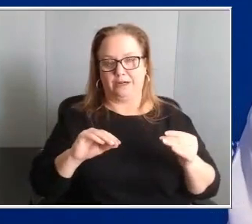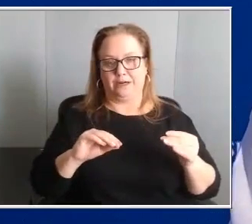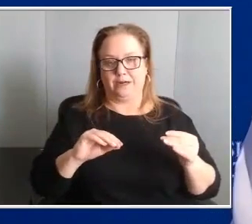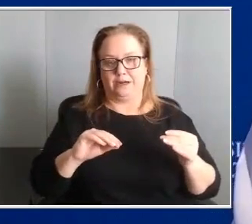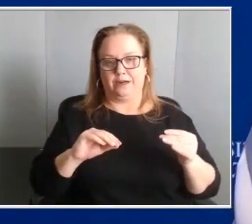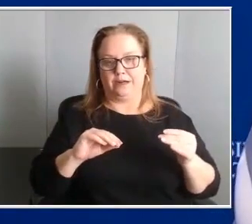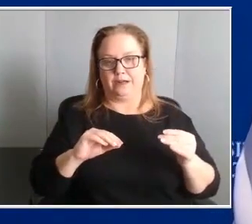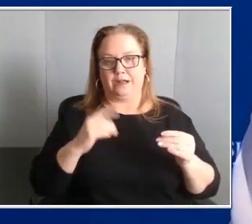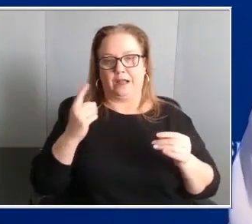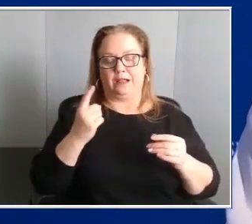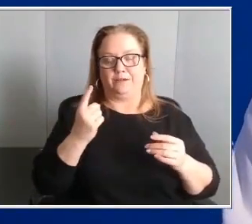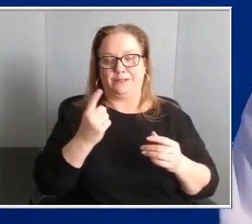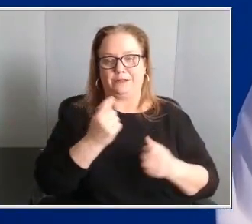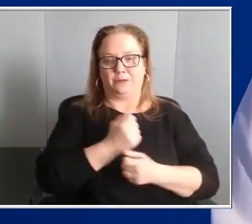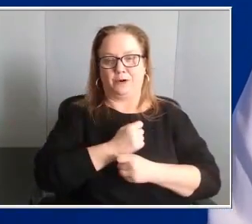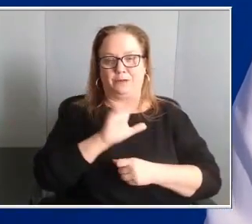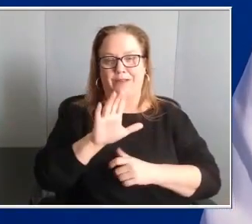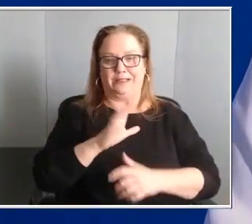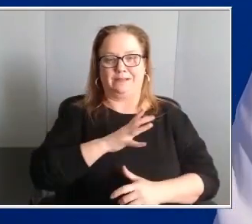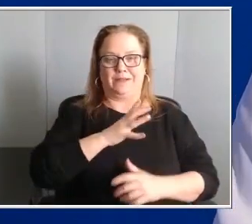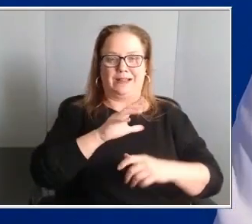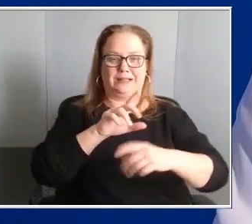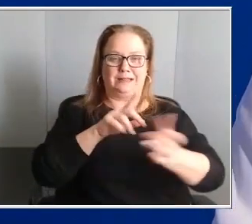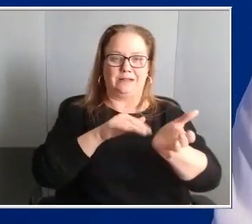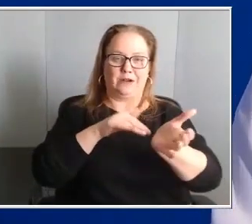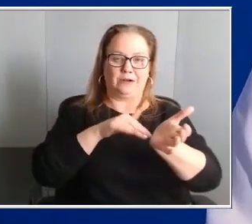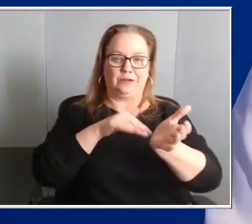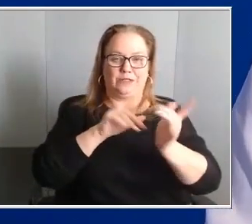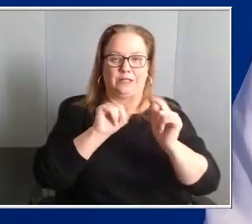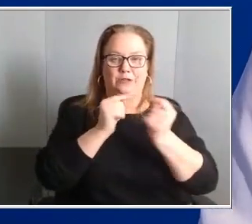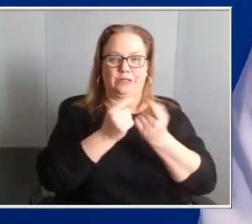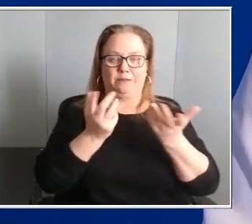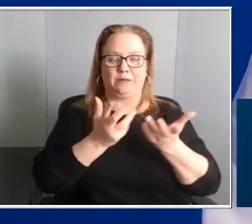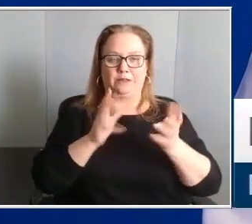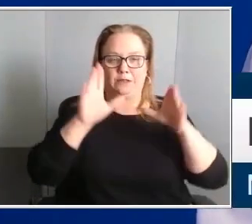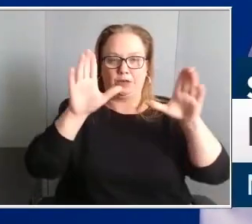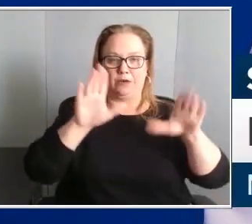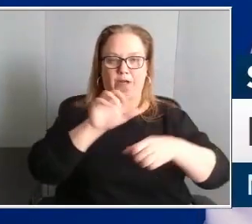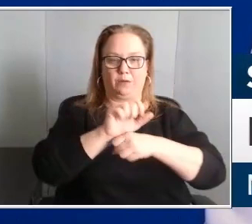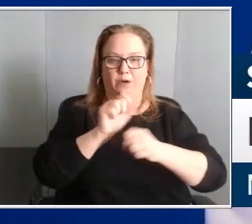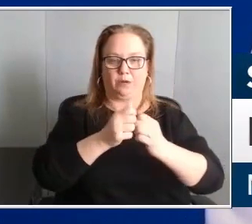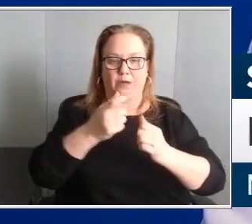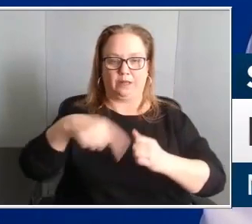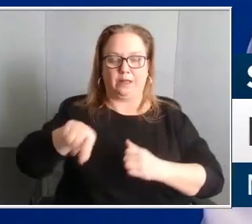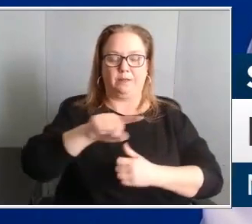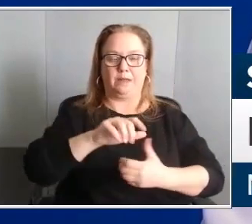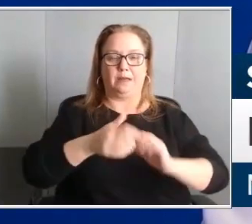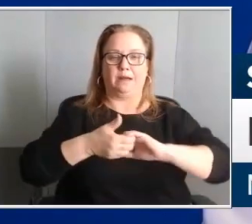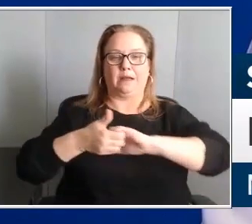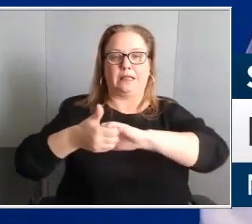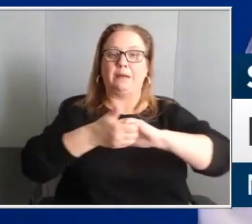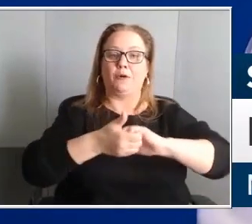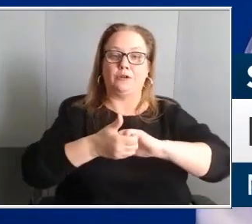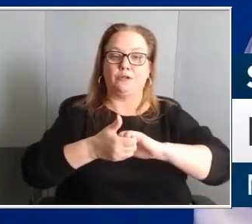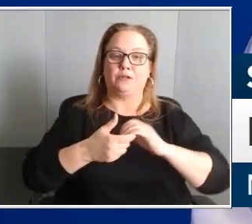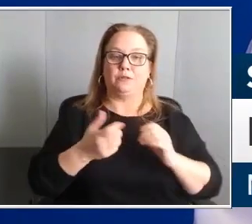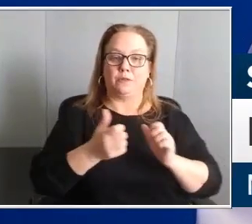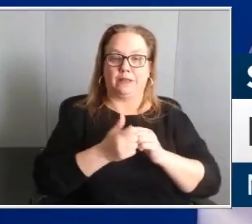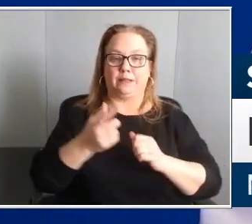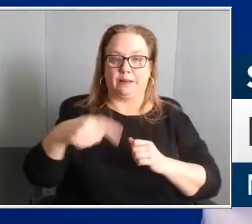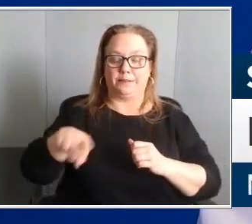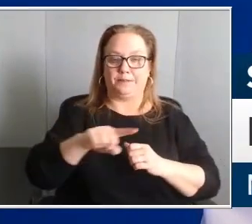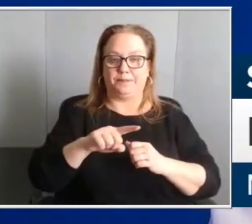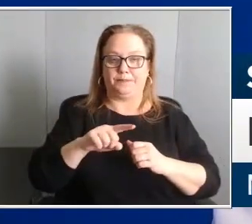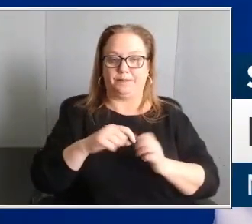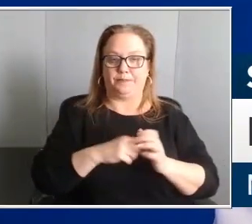these fine doctors and their teams here. It's always great working with them and having collaboration. And on the